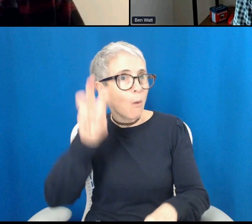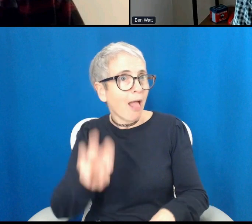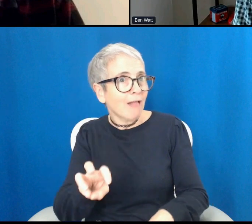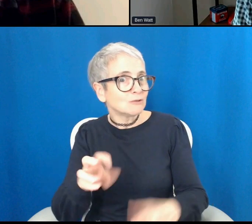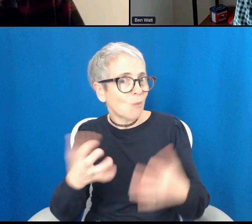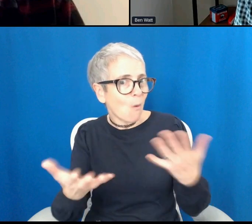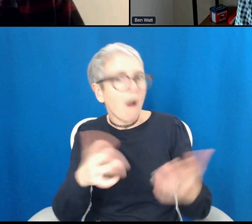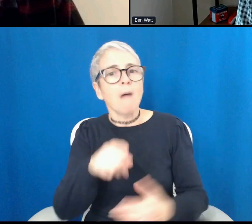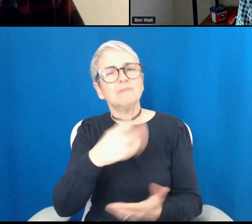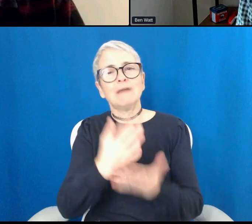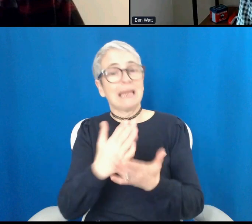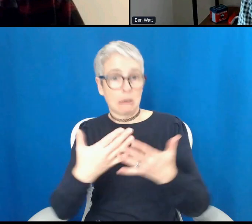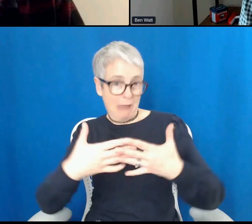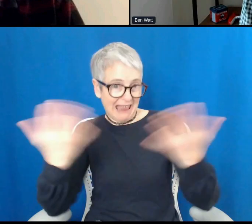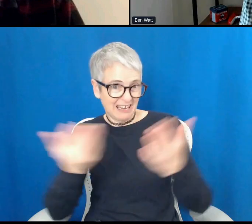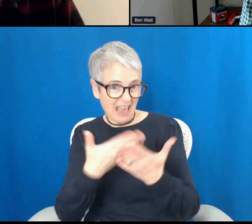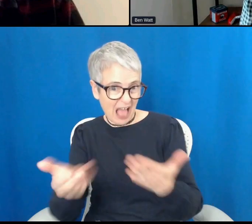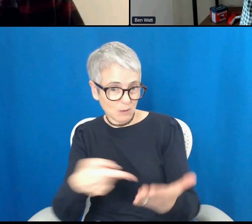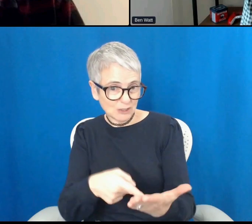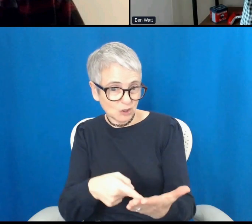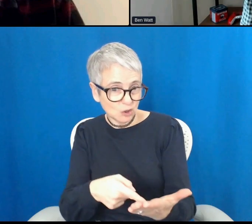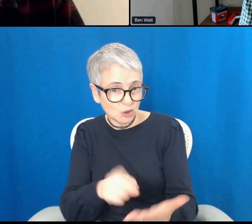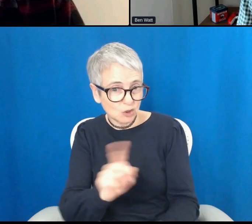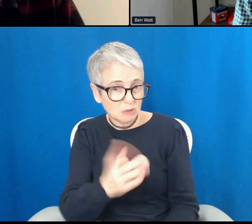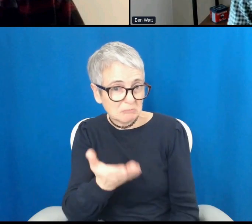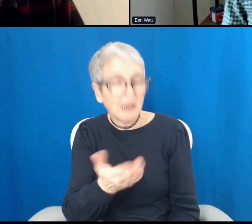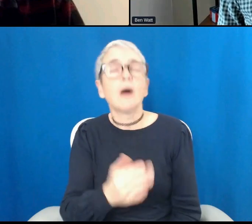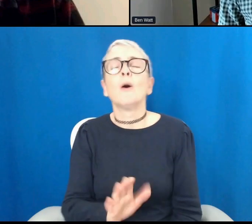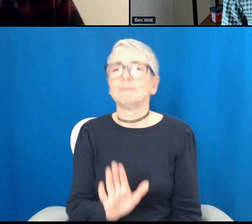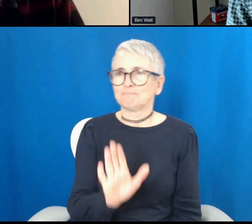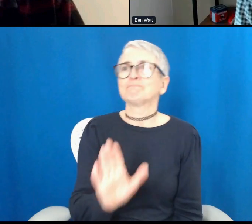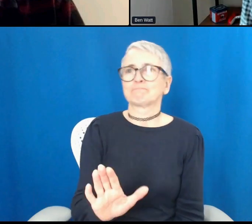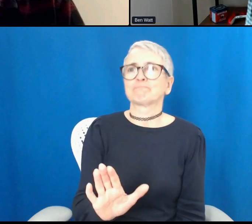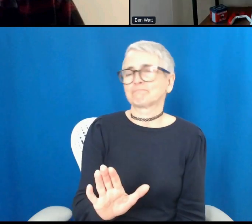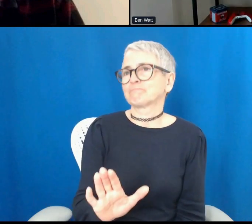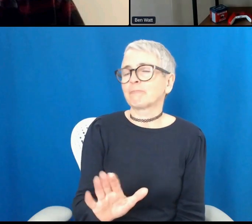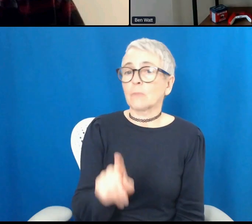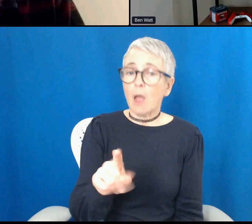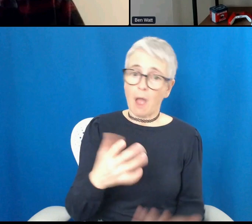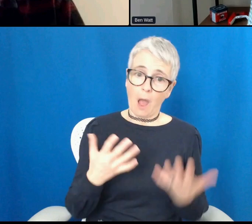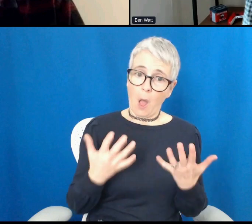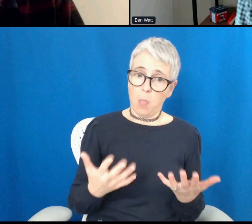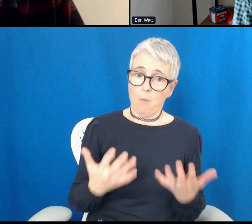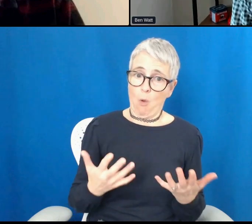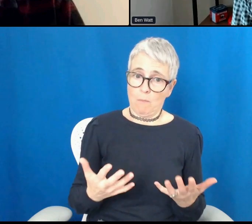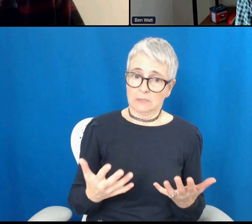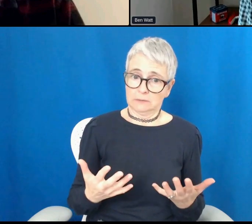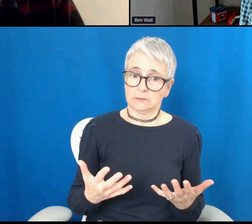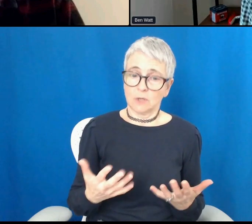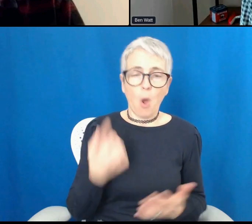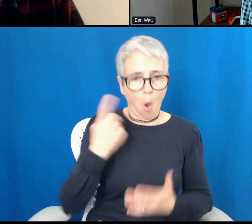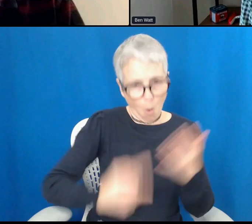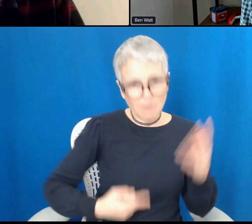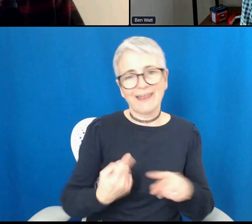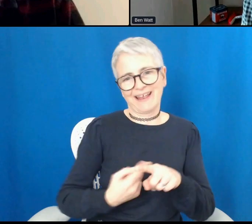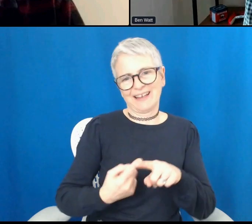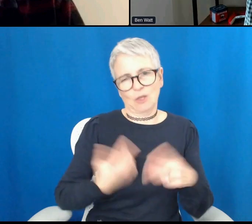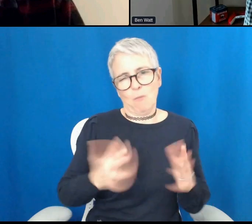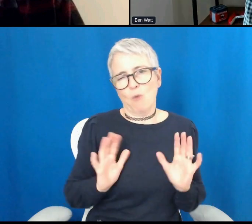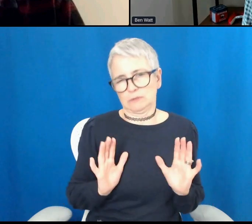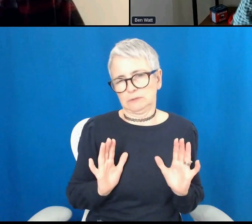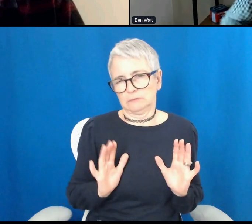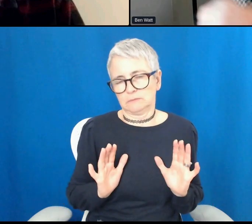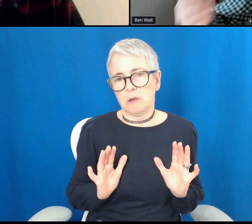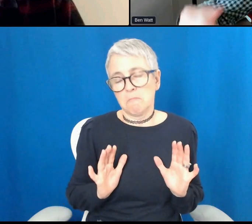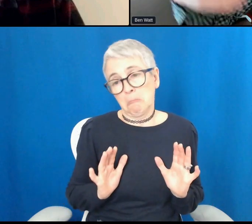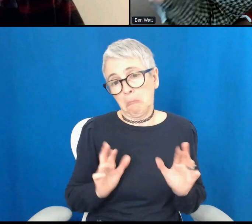question there about language as well. Yeah, so as things are today, the live captions feature that we saw today only works in English. I would